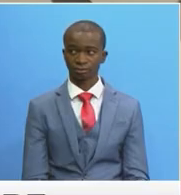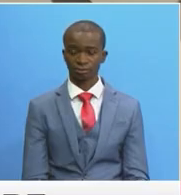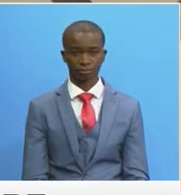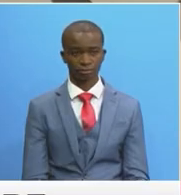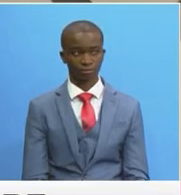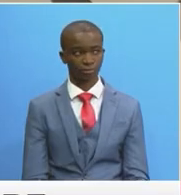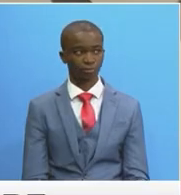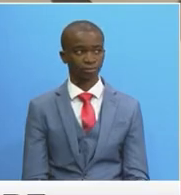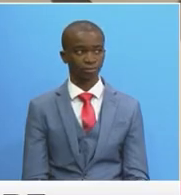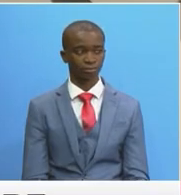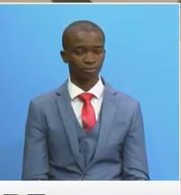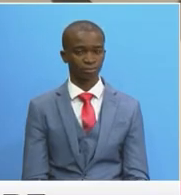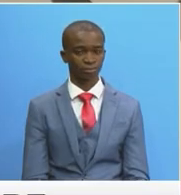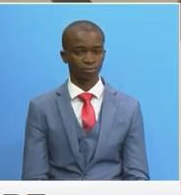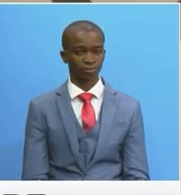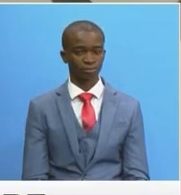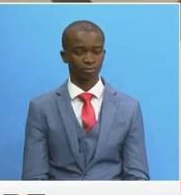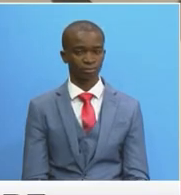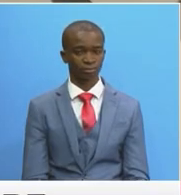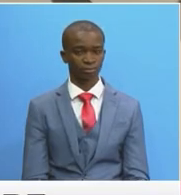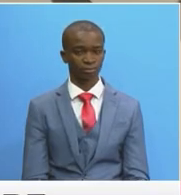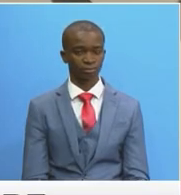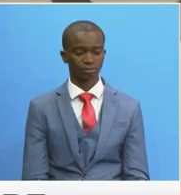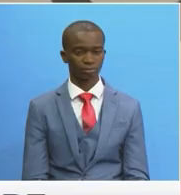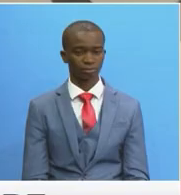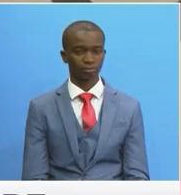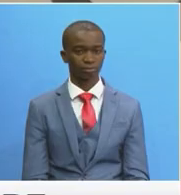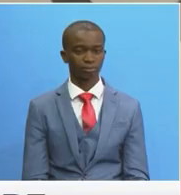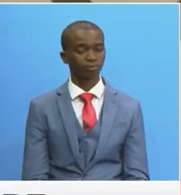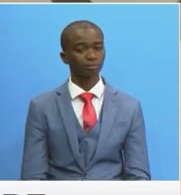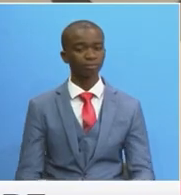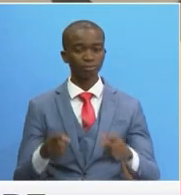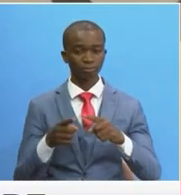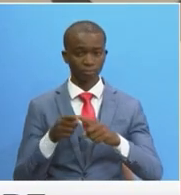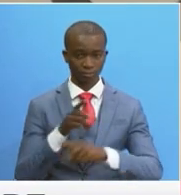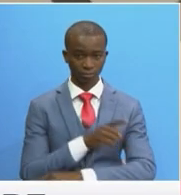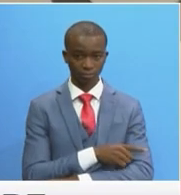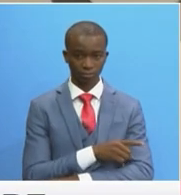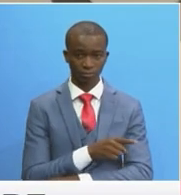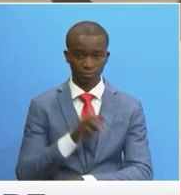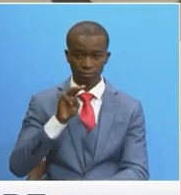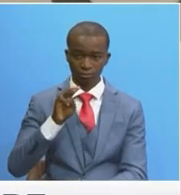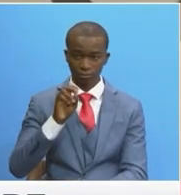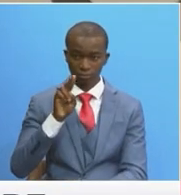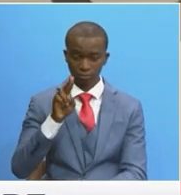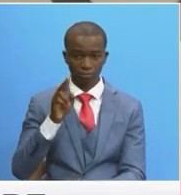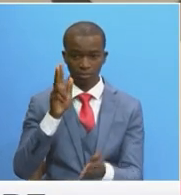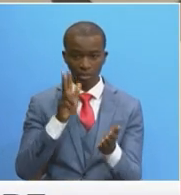these 3 days, I've learned, I've changed, I've met a lot of